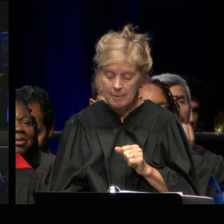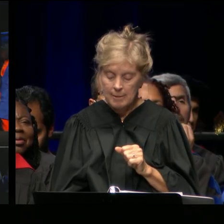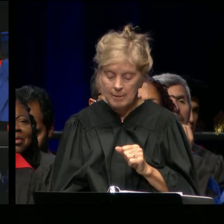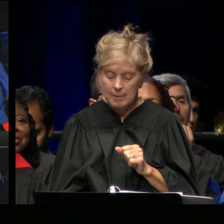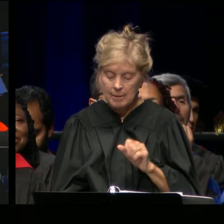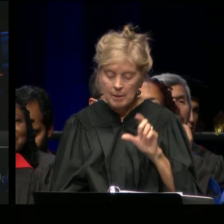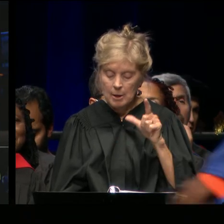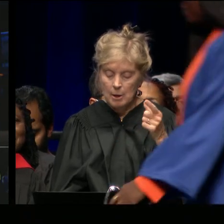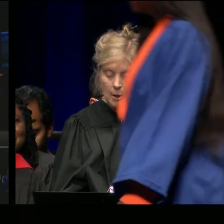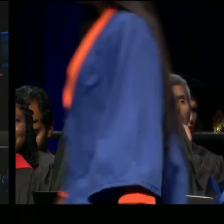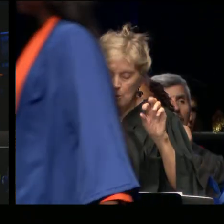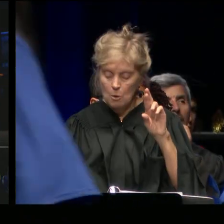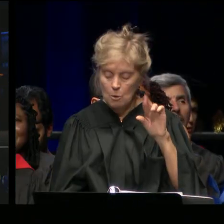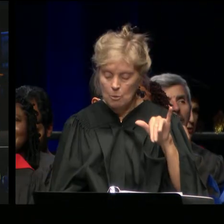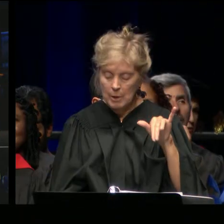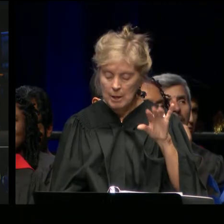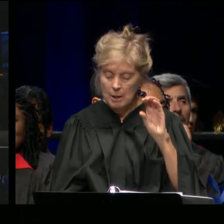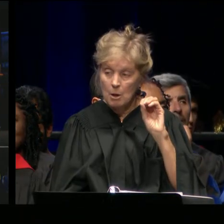Glory Agor.